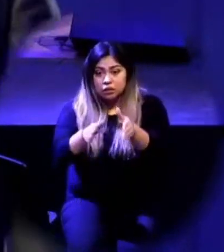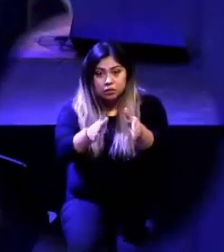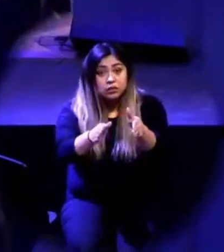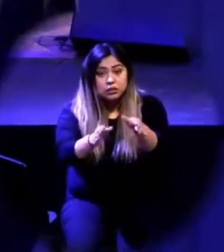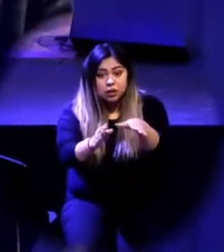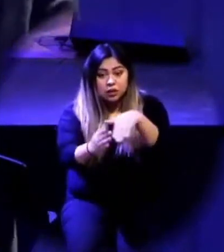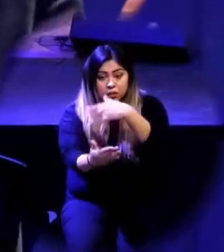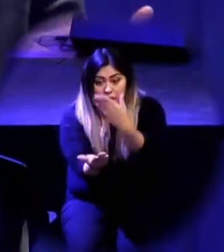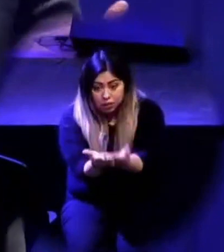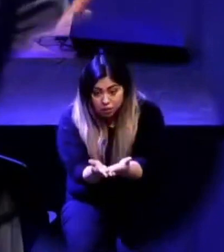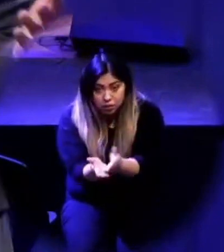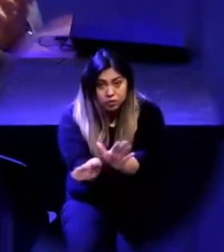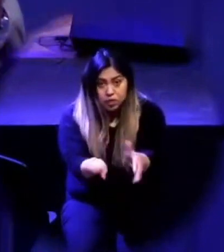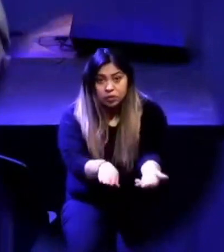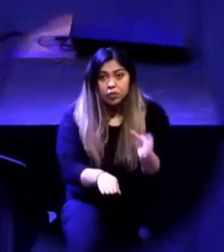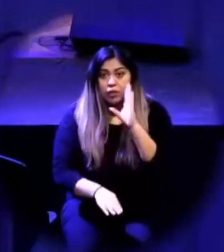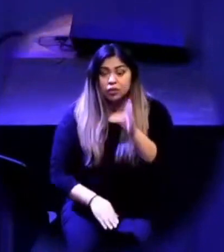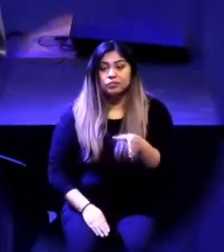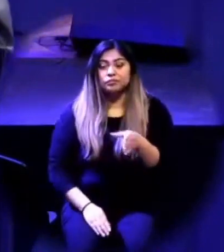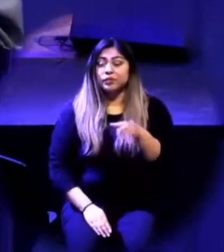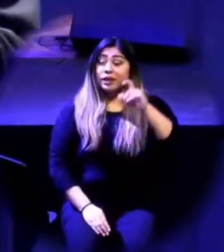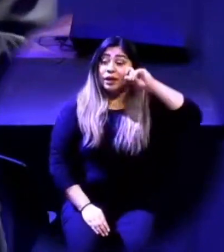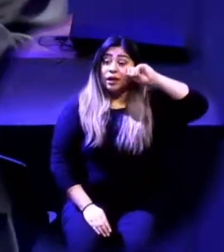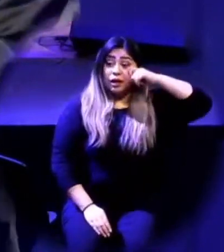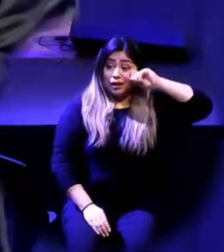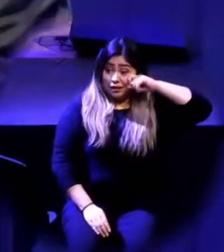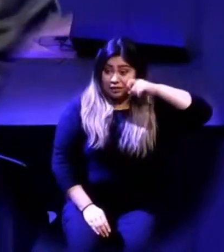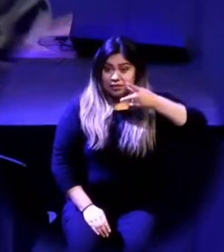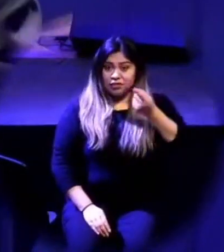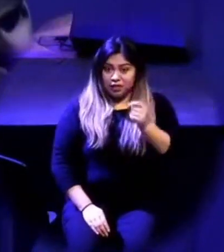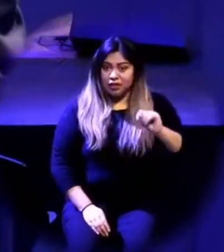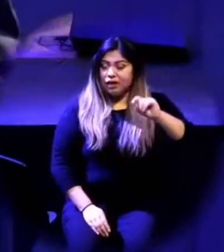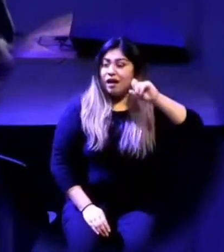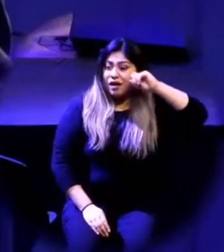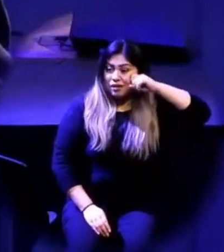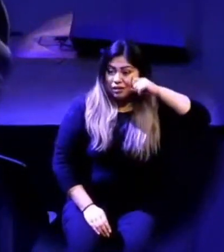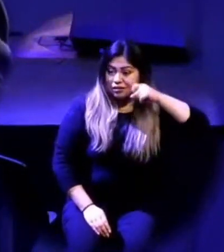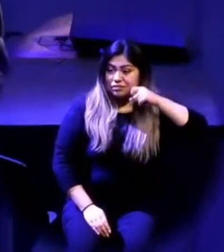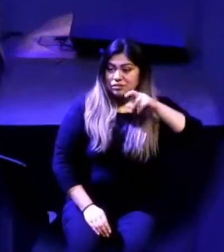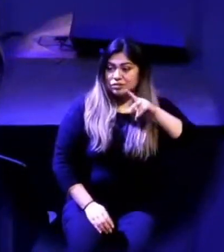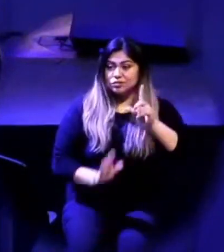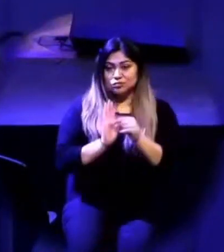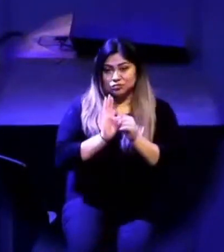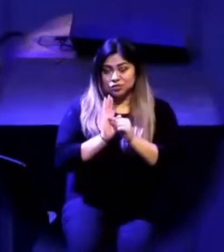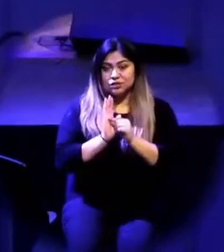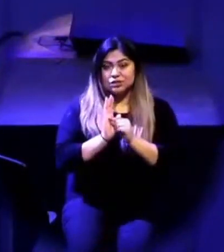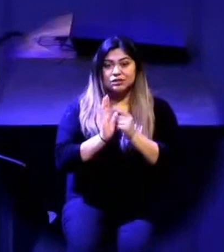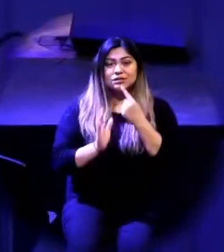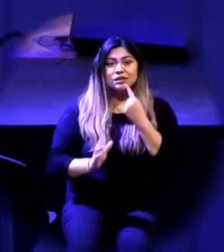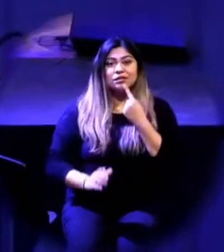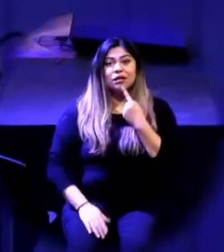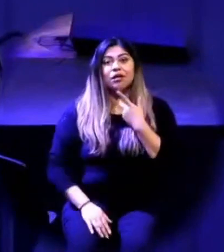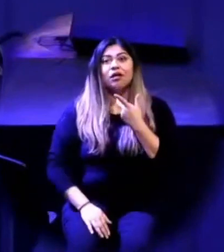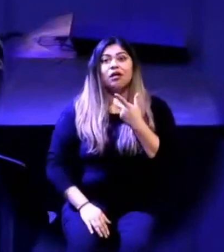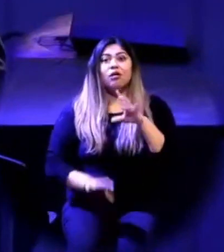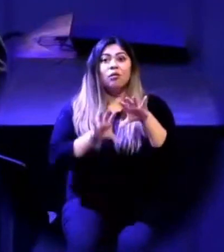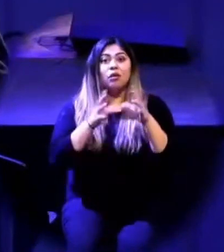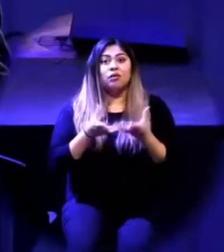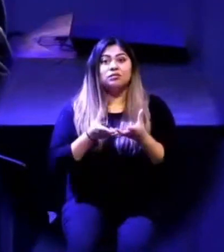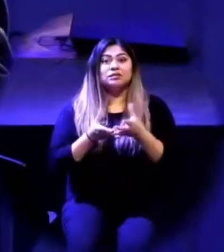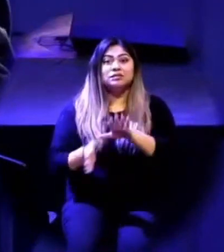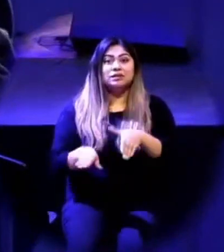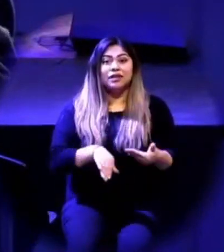satirical website The Onion put this headline up: "World death rate holds steady at